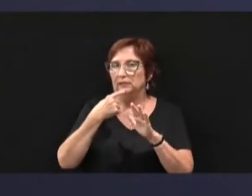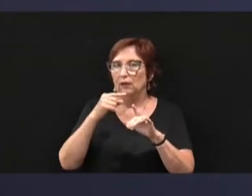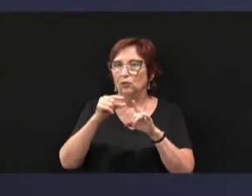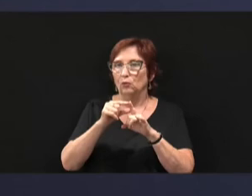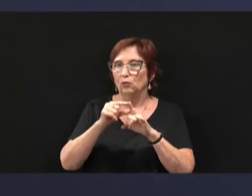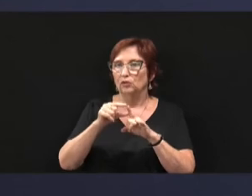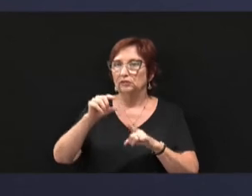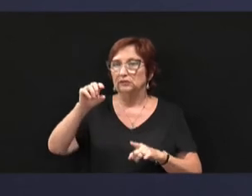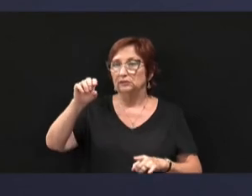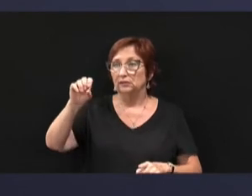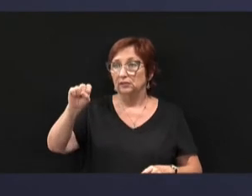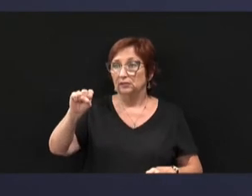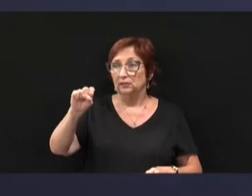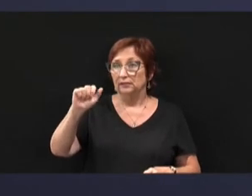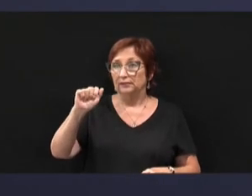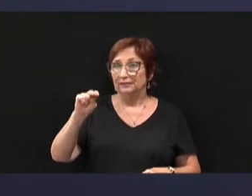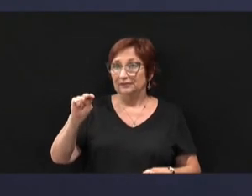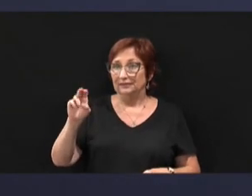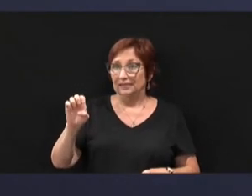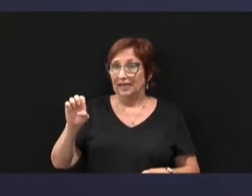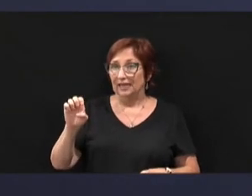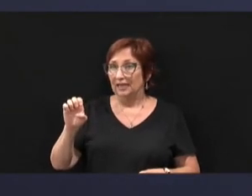same, and you would finger spell and go